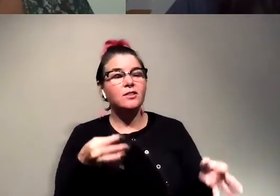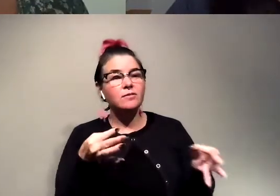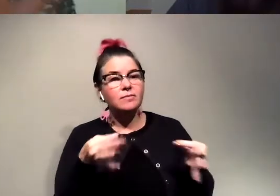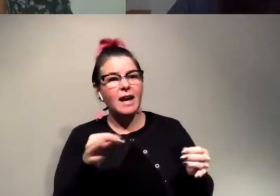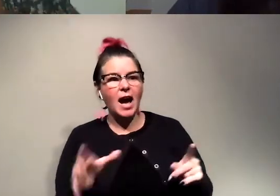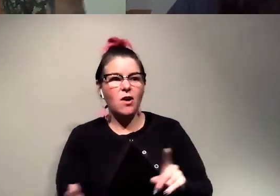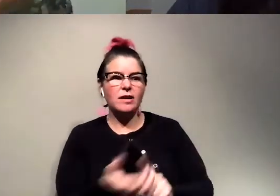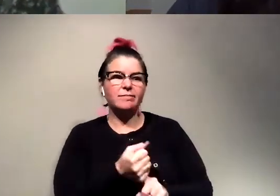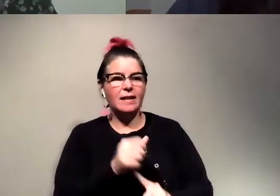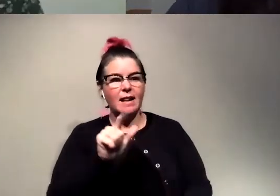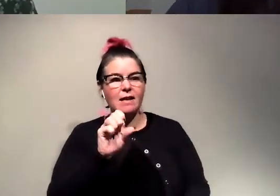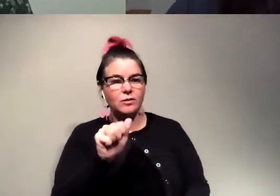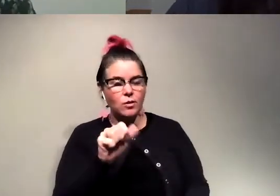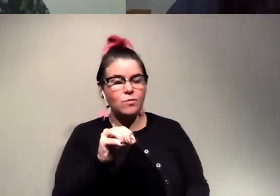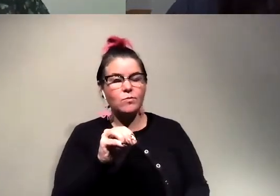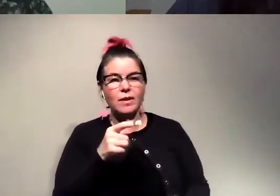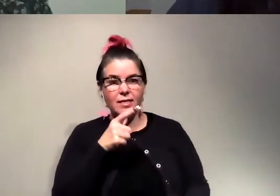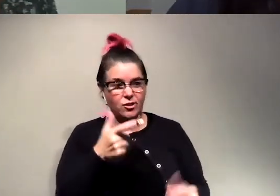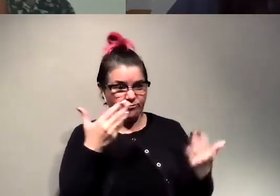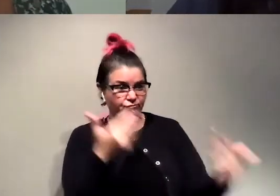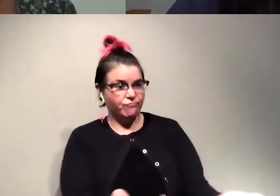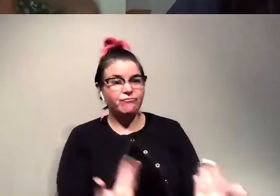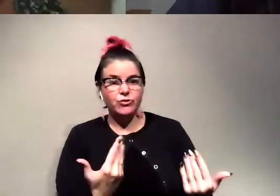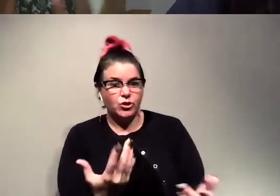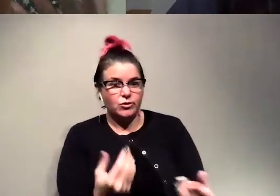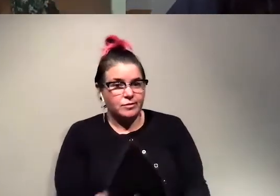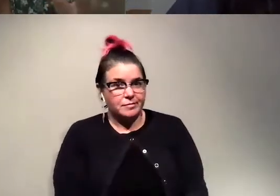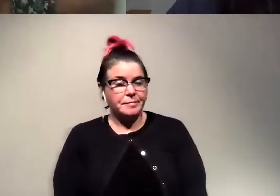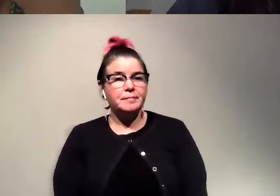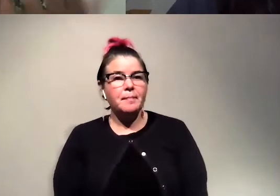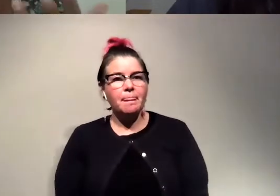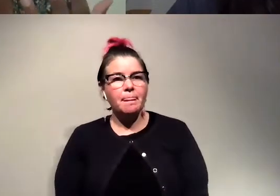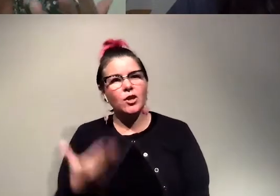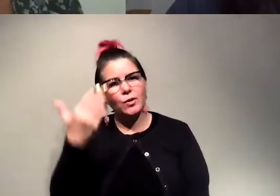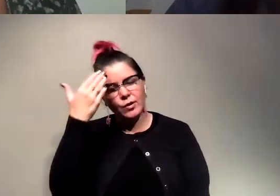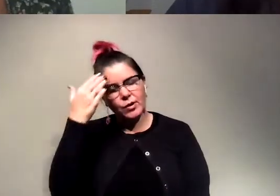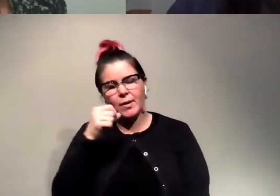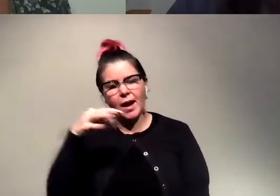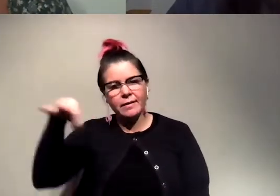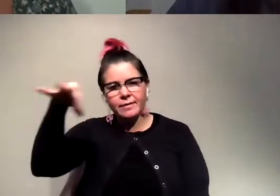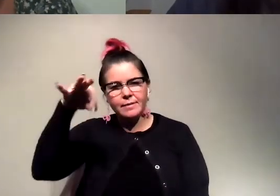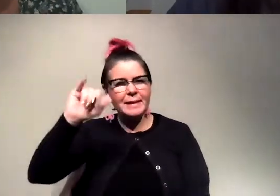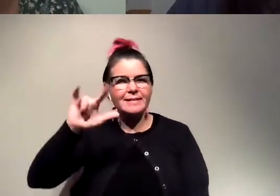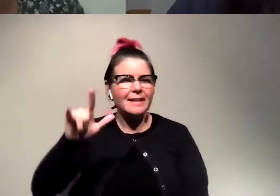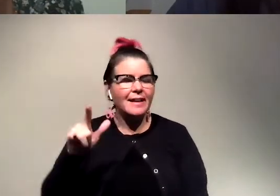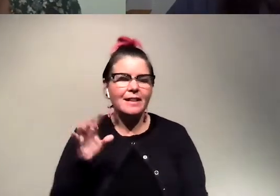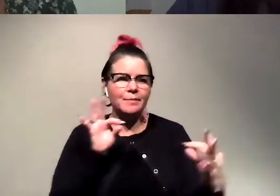lizard. Great, you got it. You know not to hold them by their tails. Perfect.